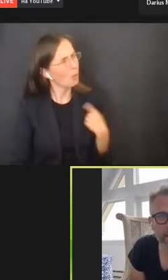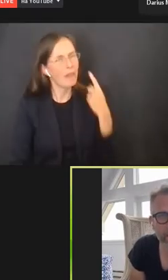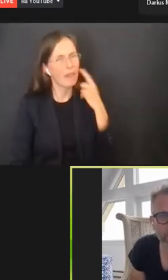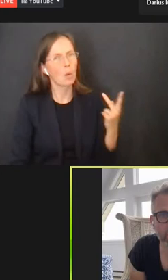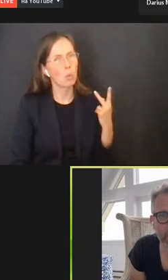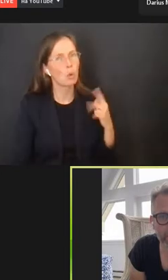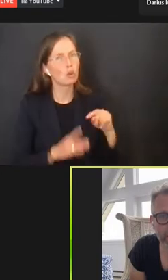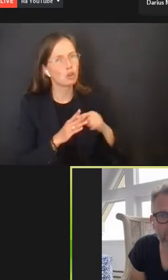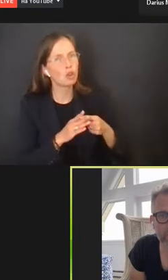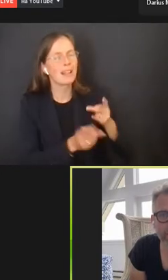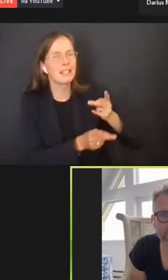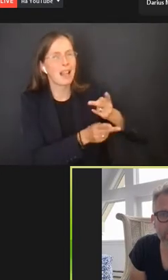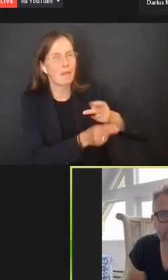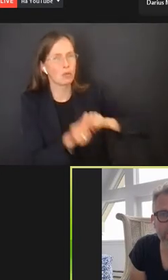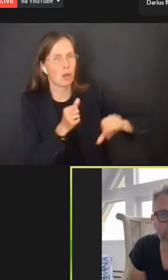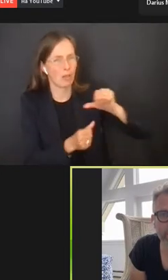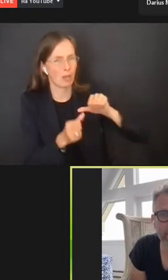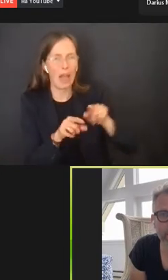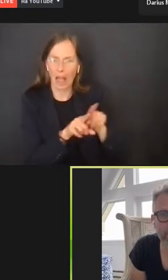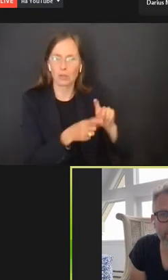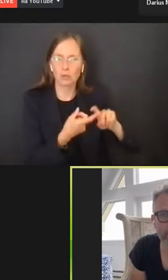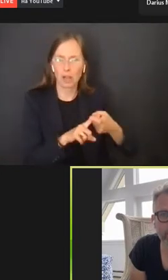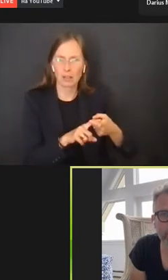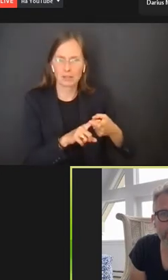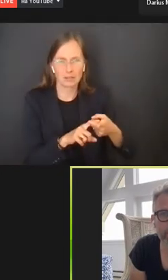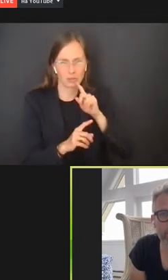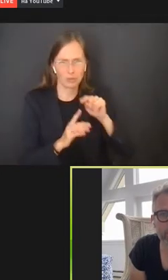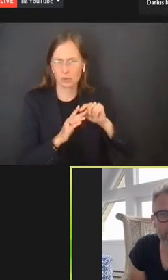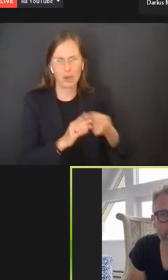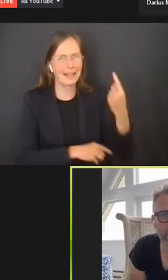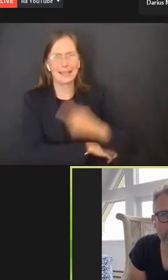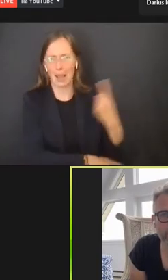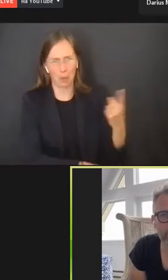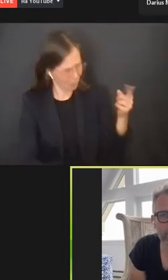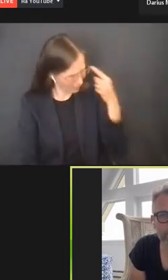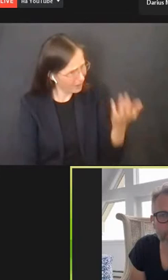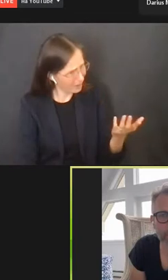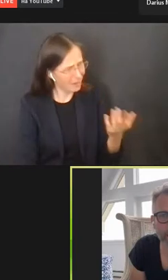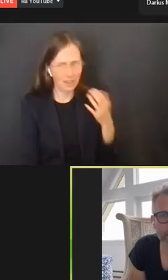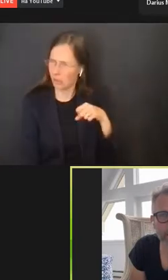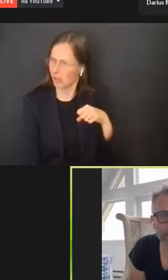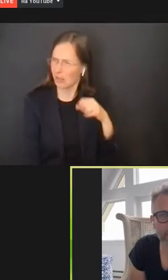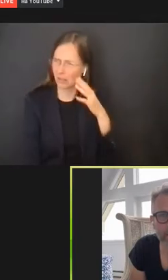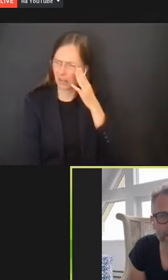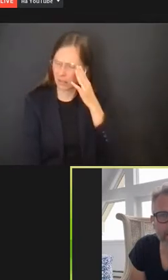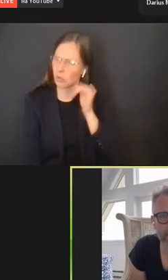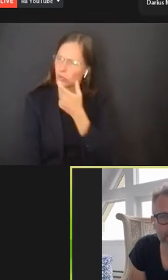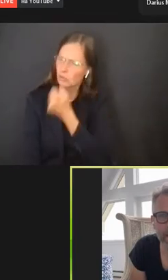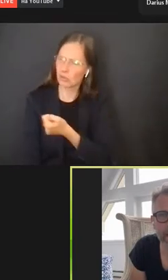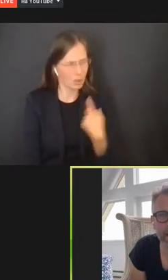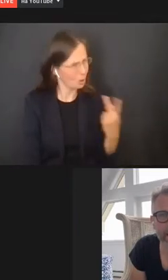taking care of each other as friends from day one. Don't you think so? Mm-hmm. Yeah, like, interesting. We